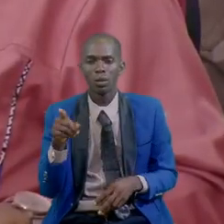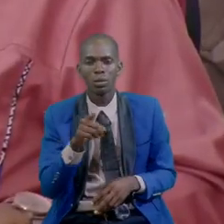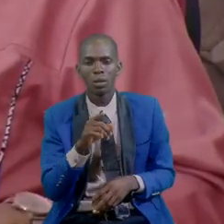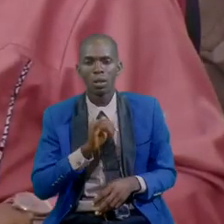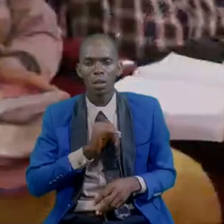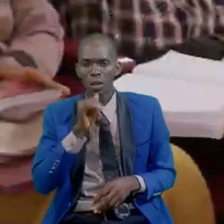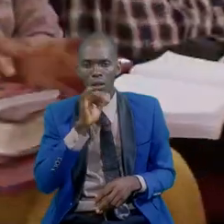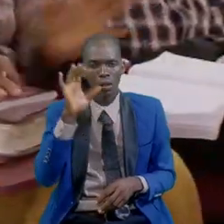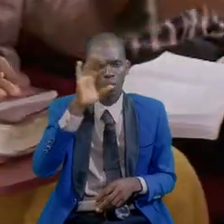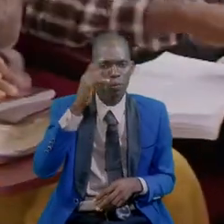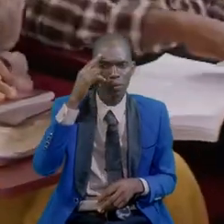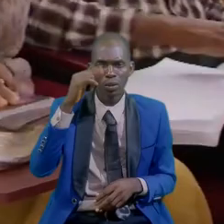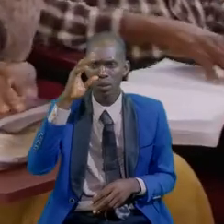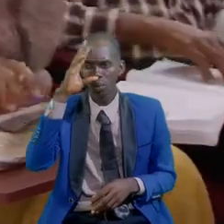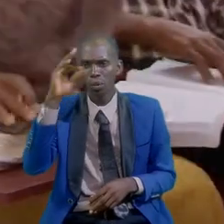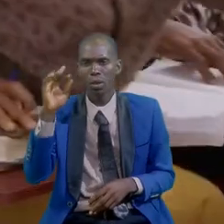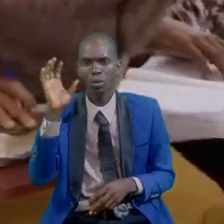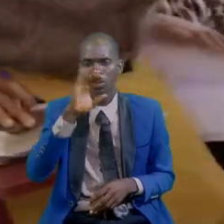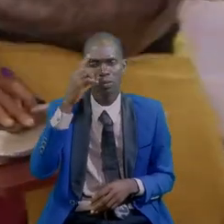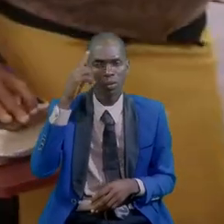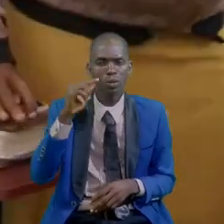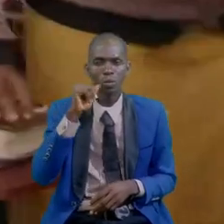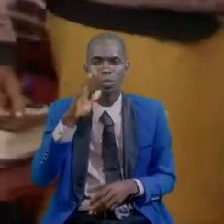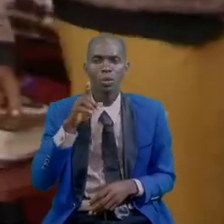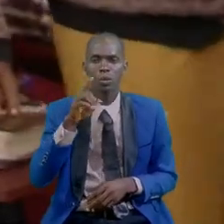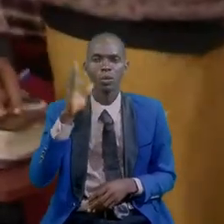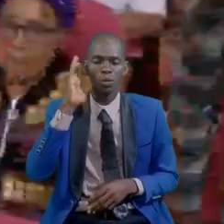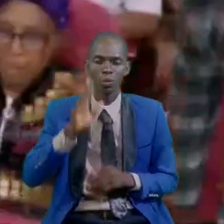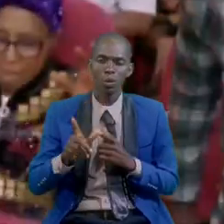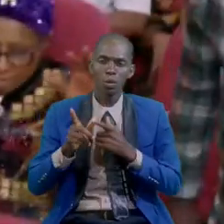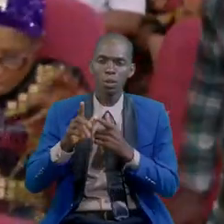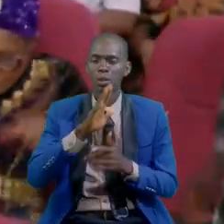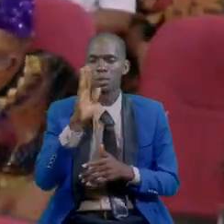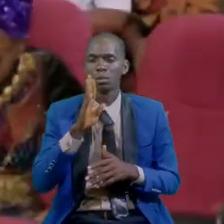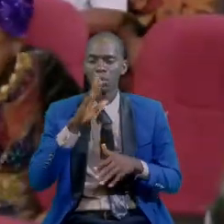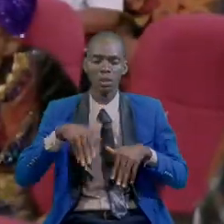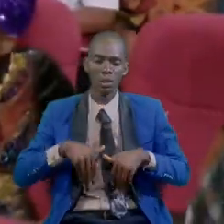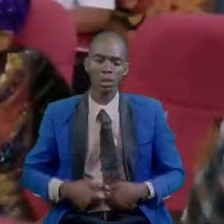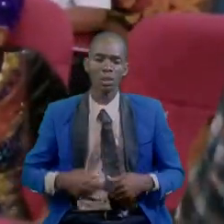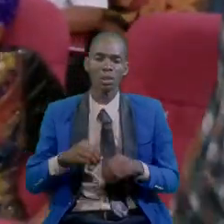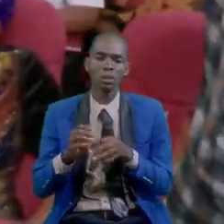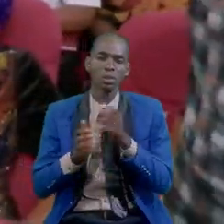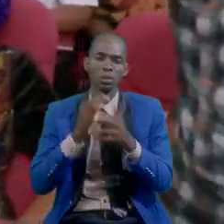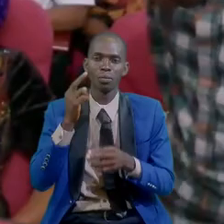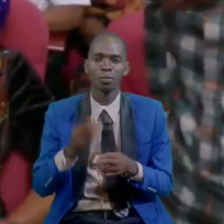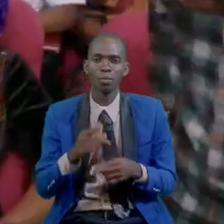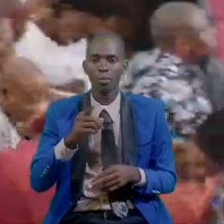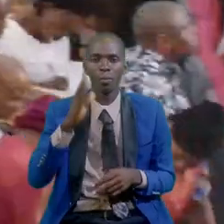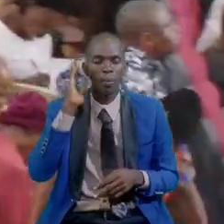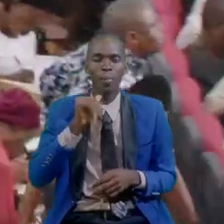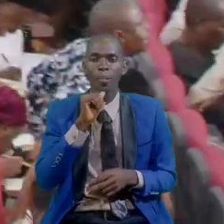I'm looking for the woman. You will run. You will not be tired. You will not be